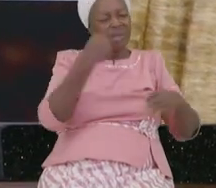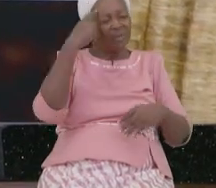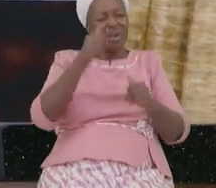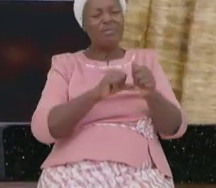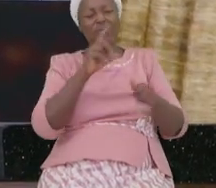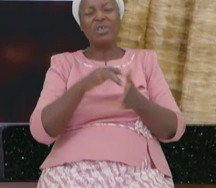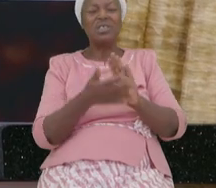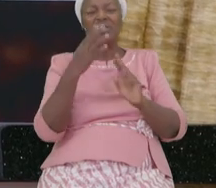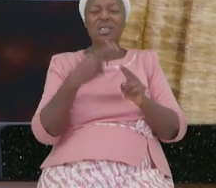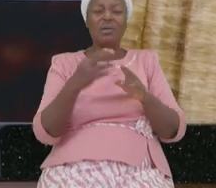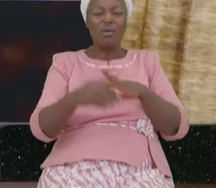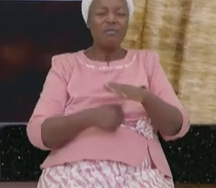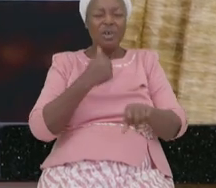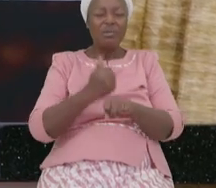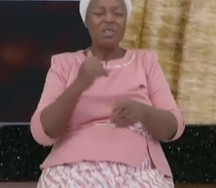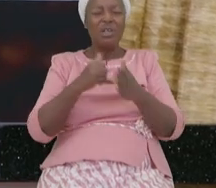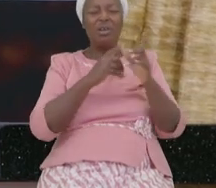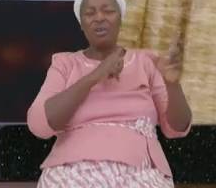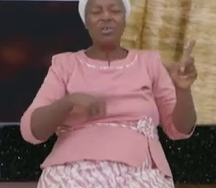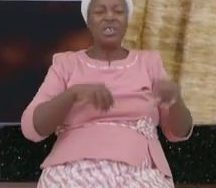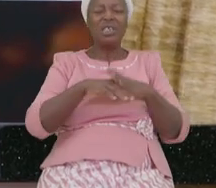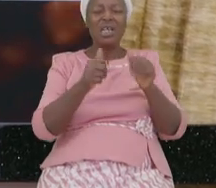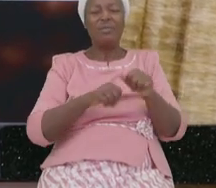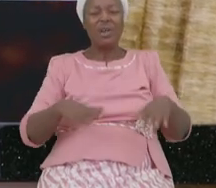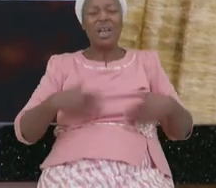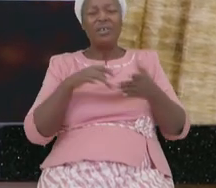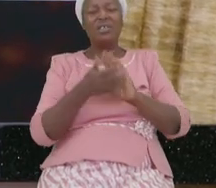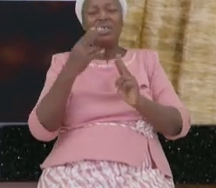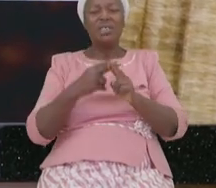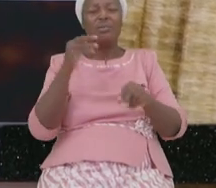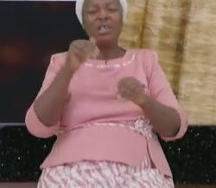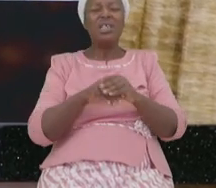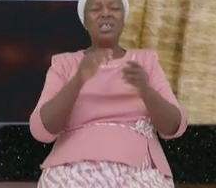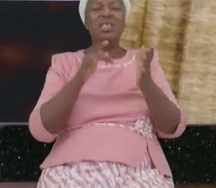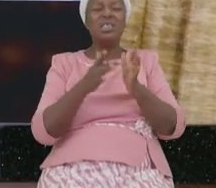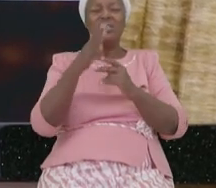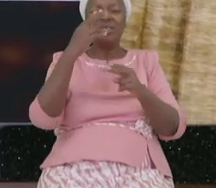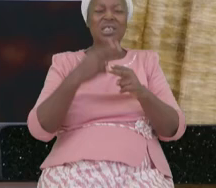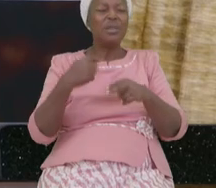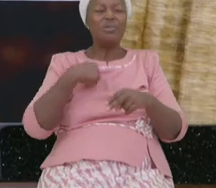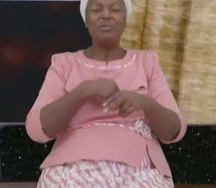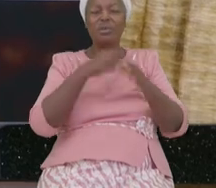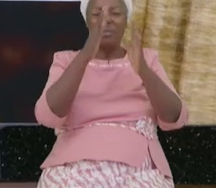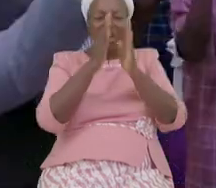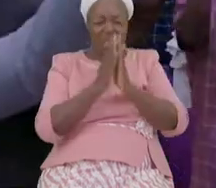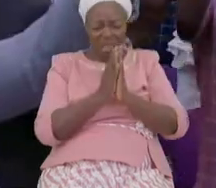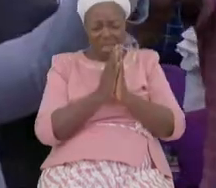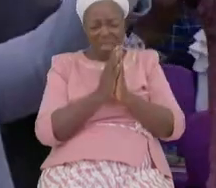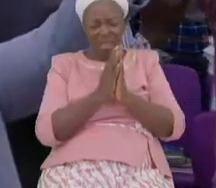everyone. Confirm it, Lord, in every life. In Jesus' name we